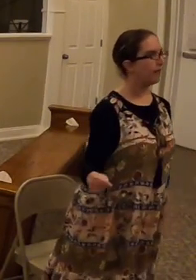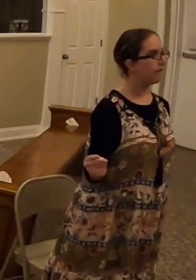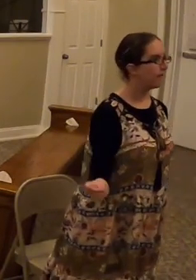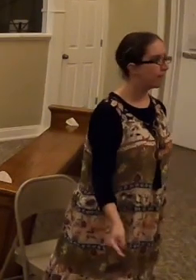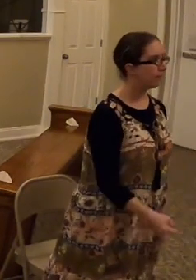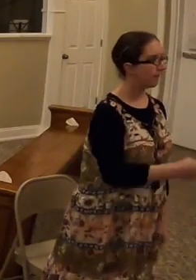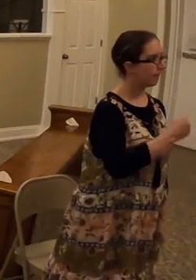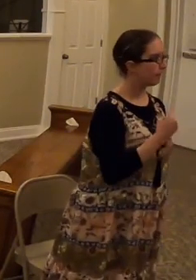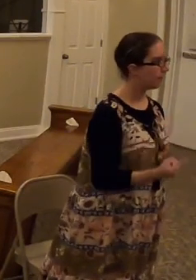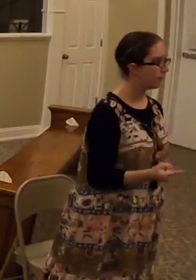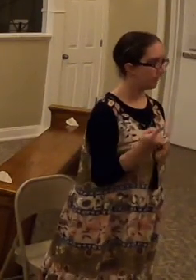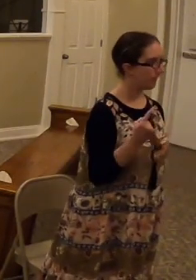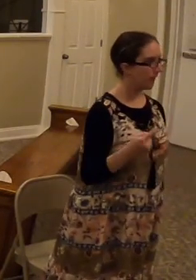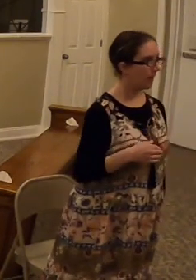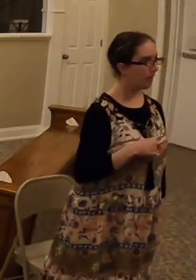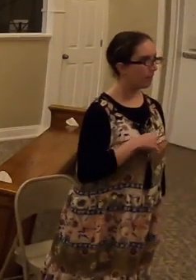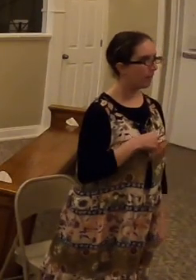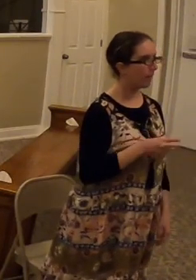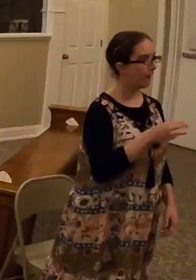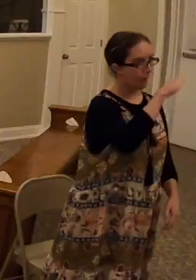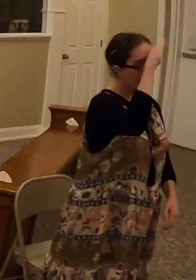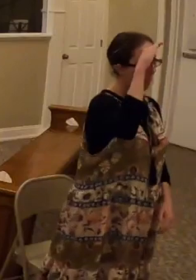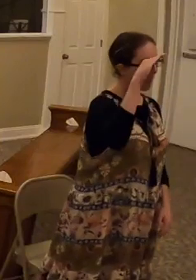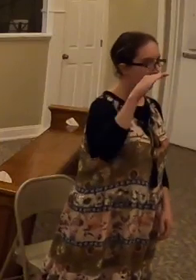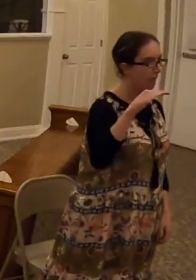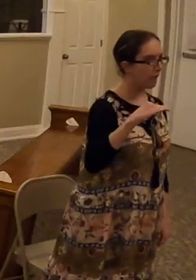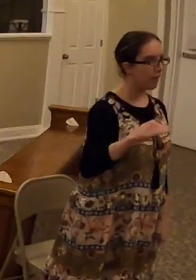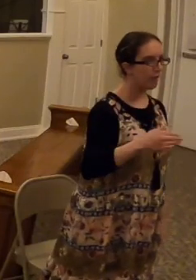give you glory. God, I thank you, Lord.